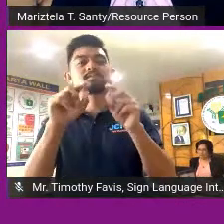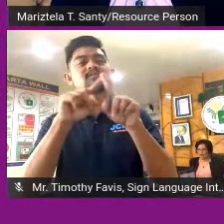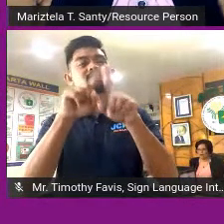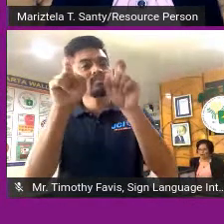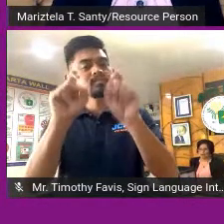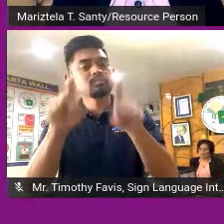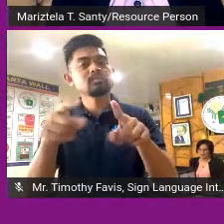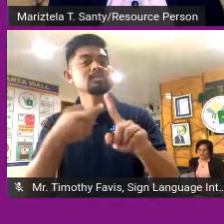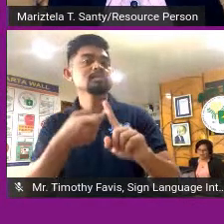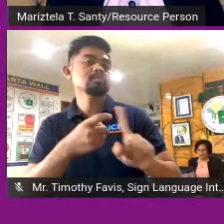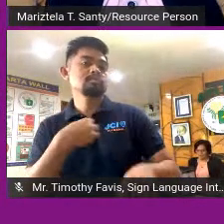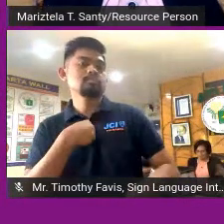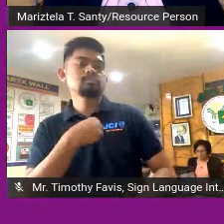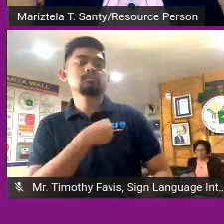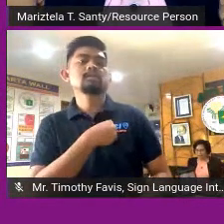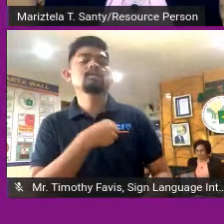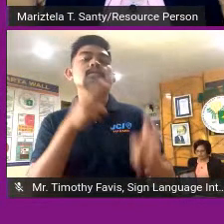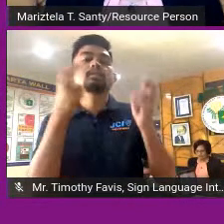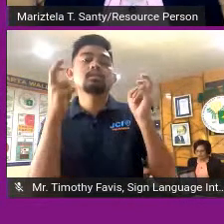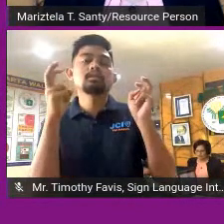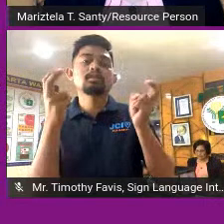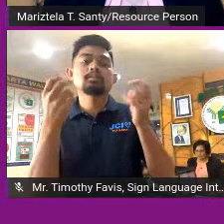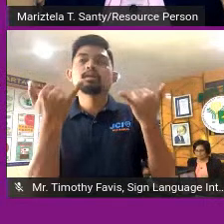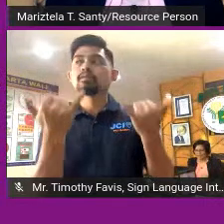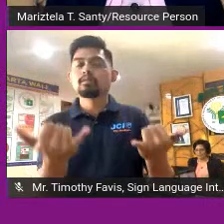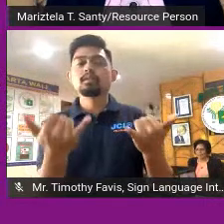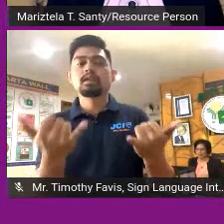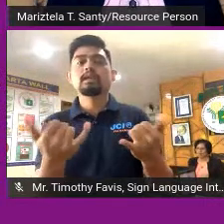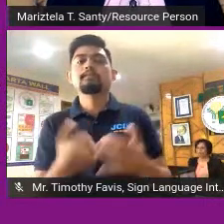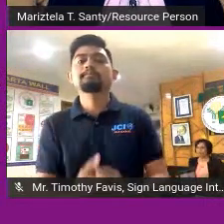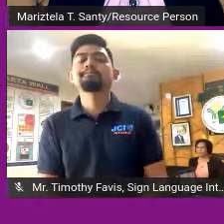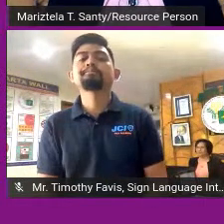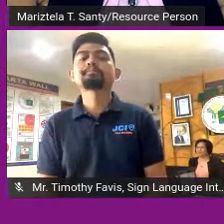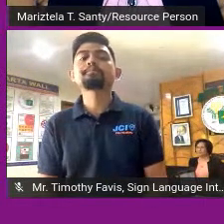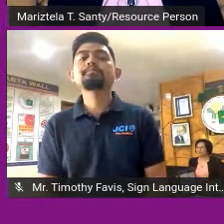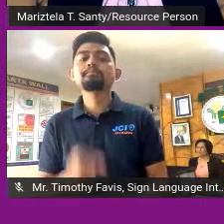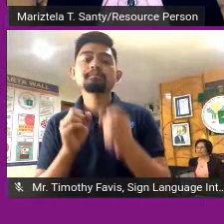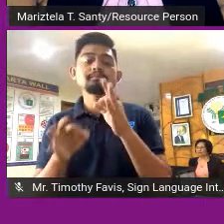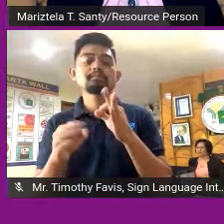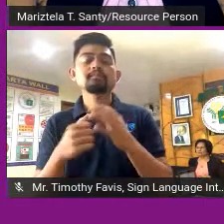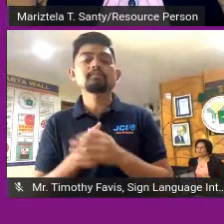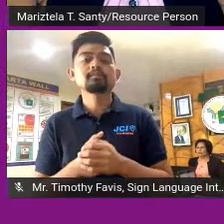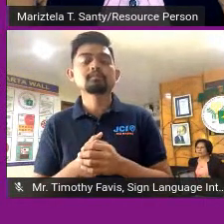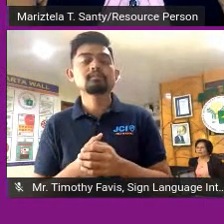taken from our topic for today. Para naman kung medyo,